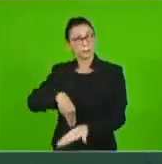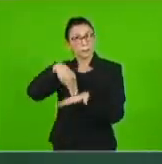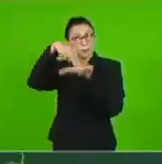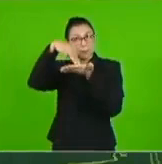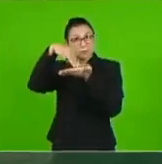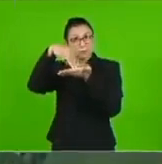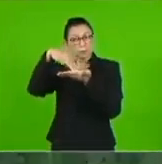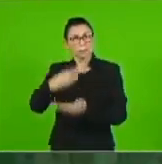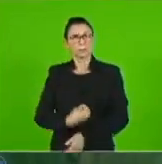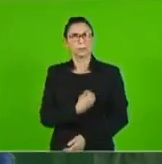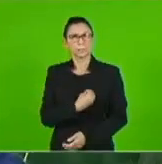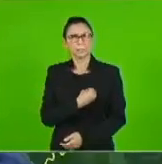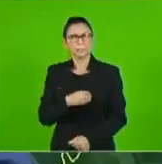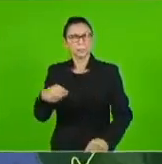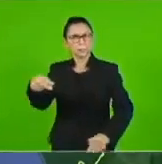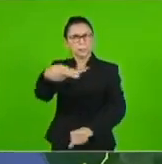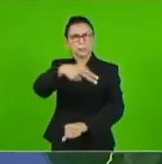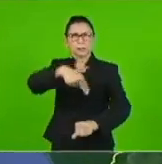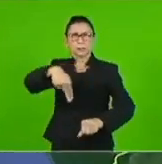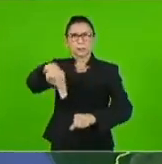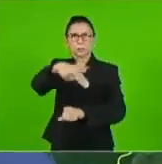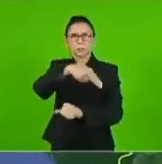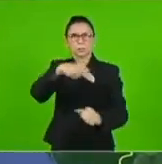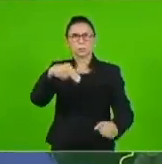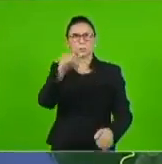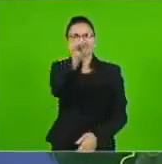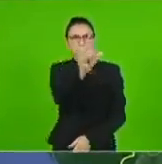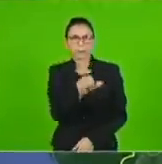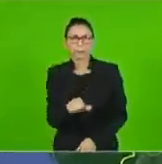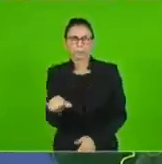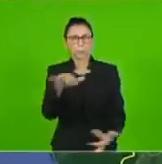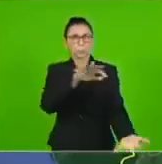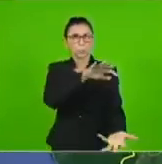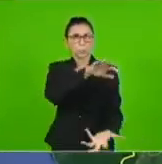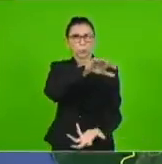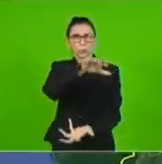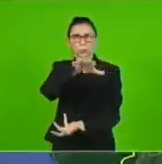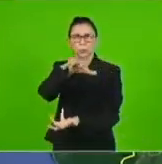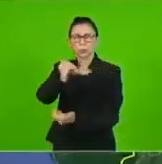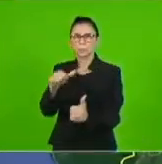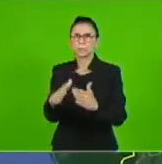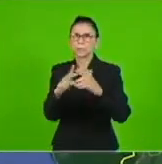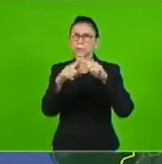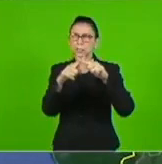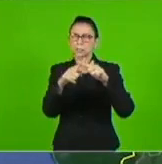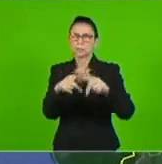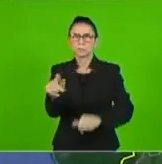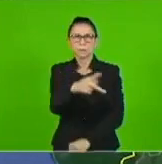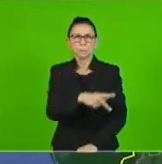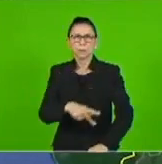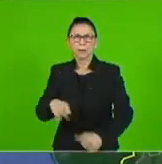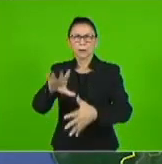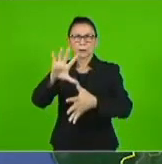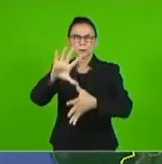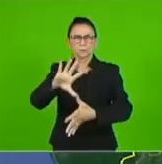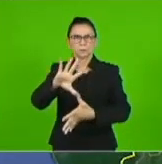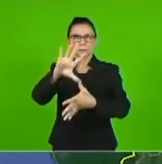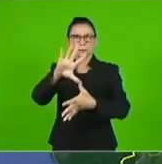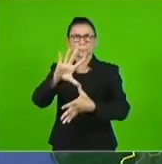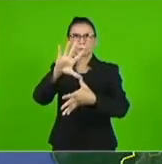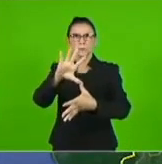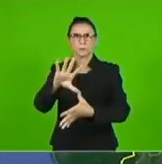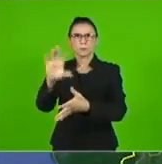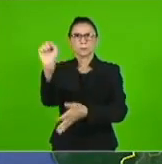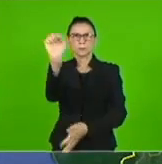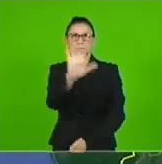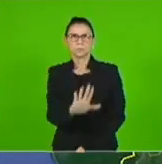Maranatha Christian Church is present in nations of every continent of the planet, churches from countries in the three